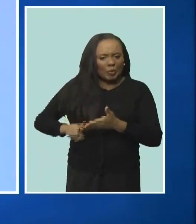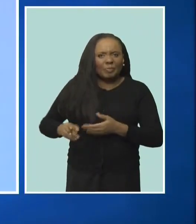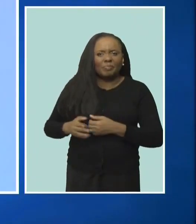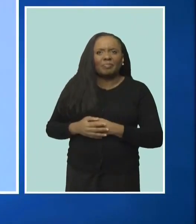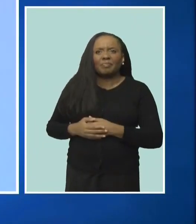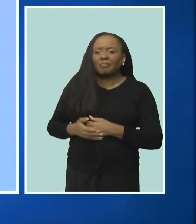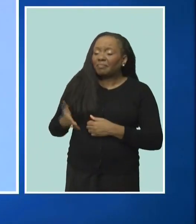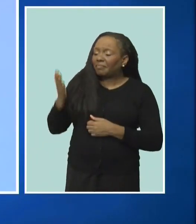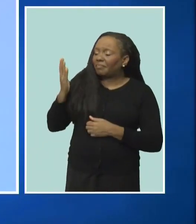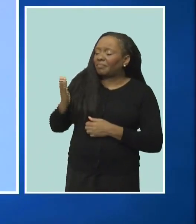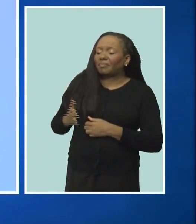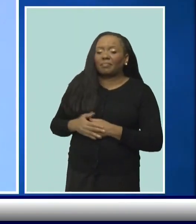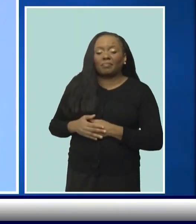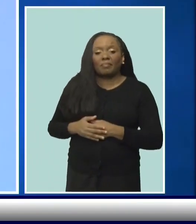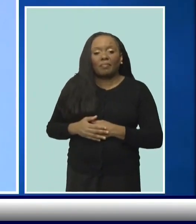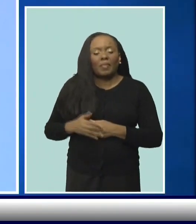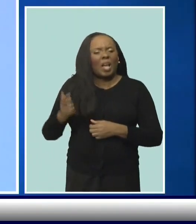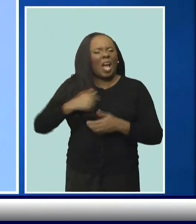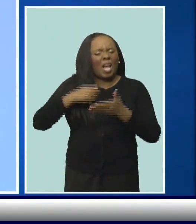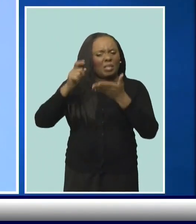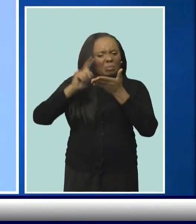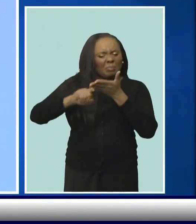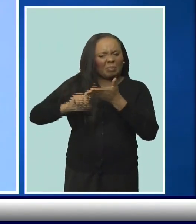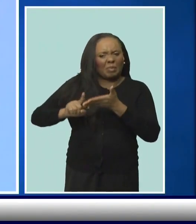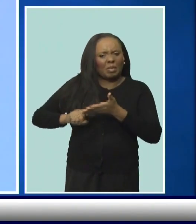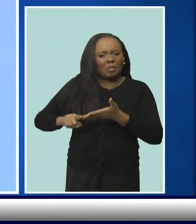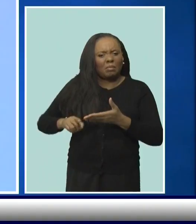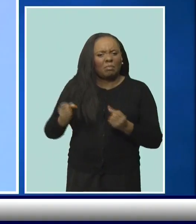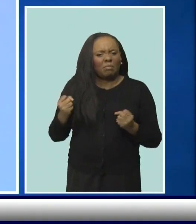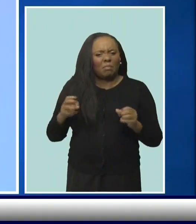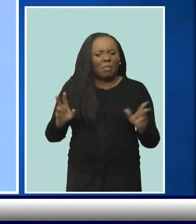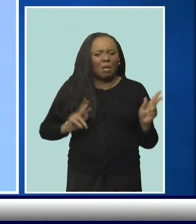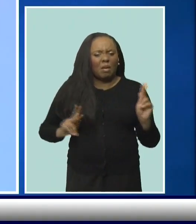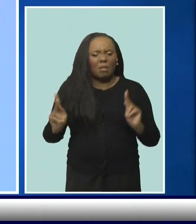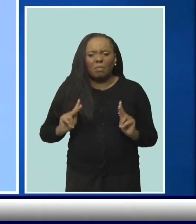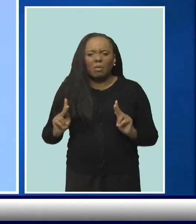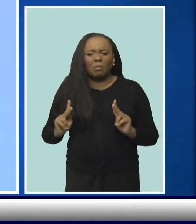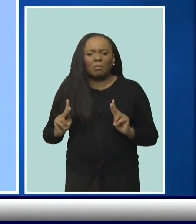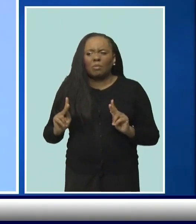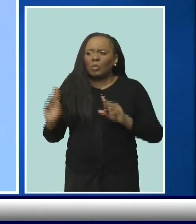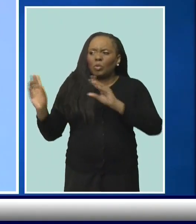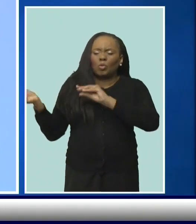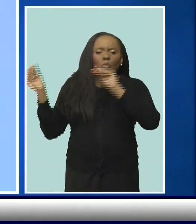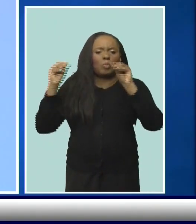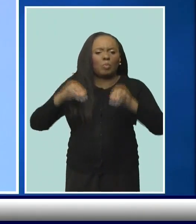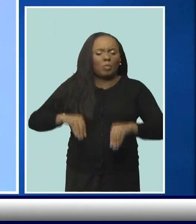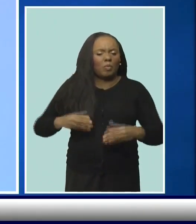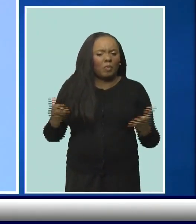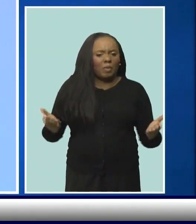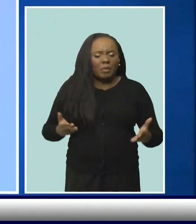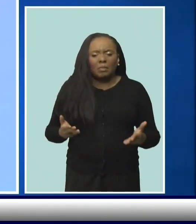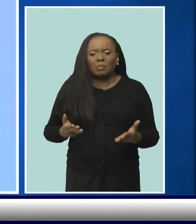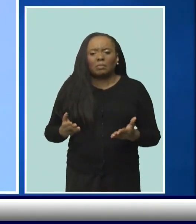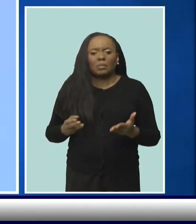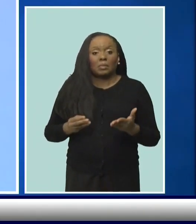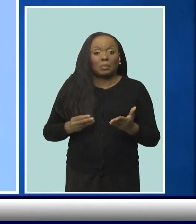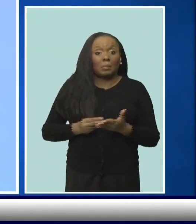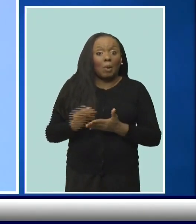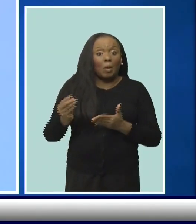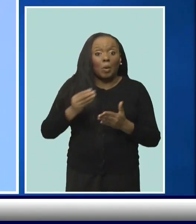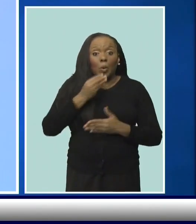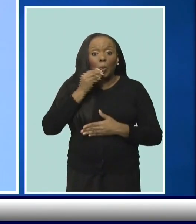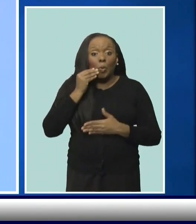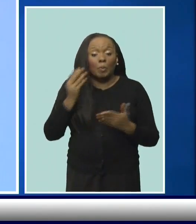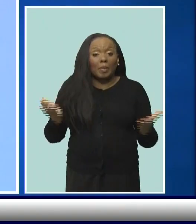day, and so many of those welcome stampers have converted and bought homes and real estate and spending the economy